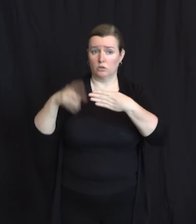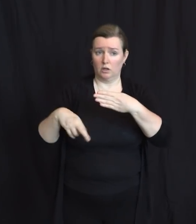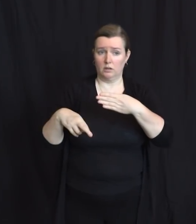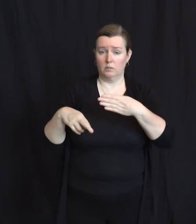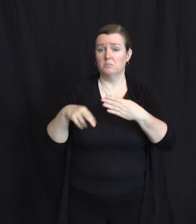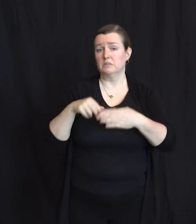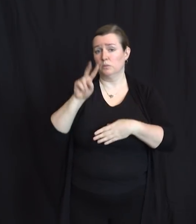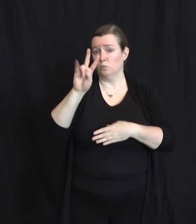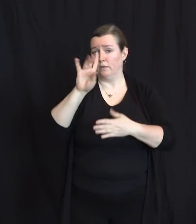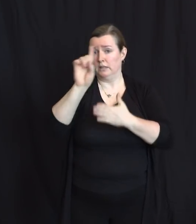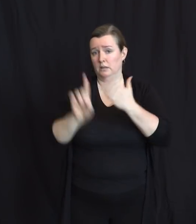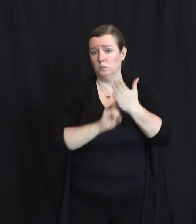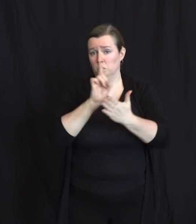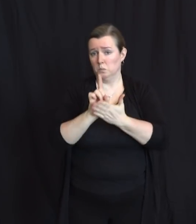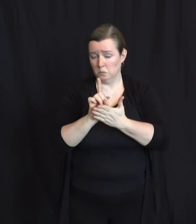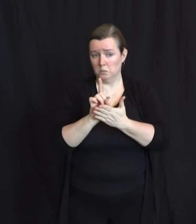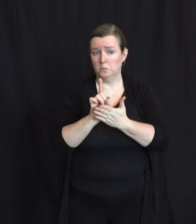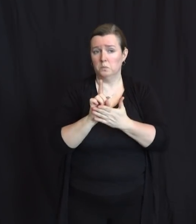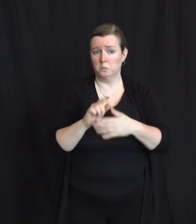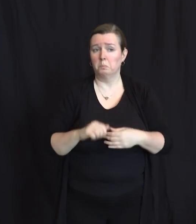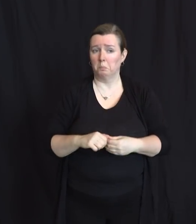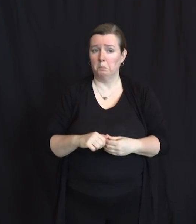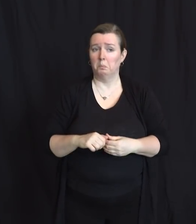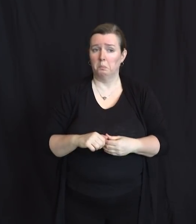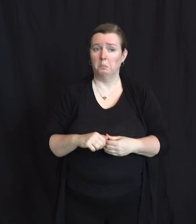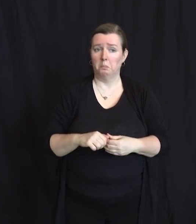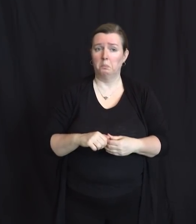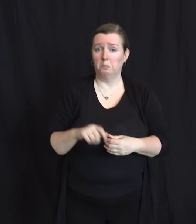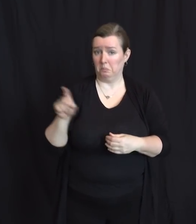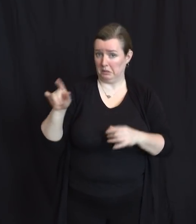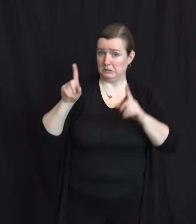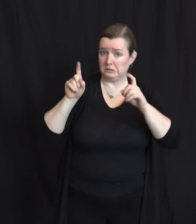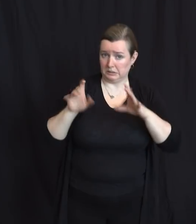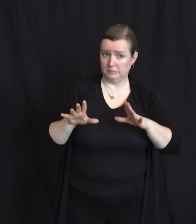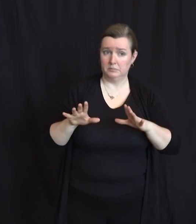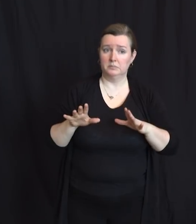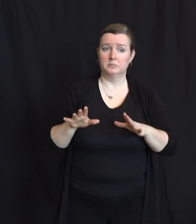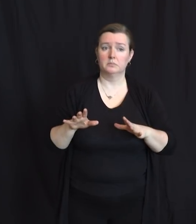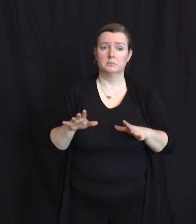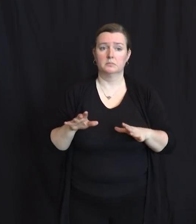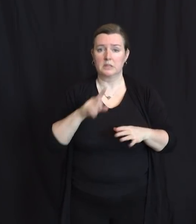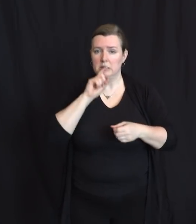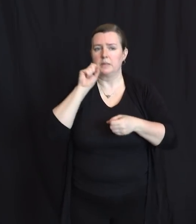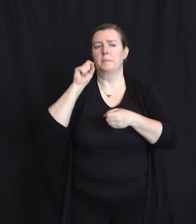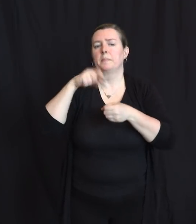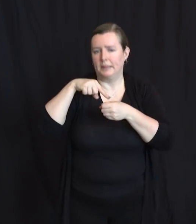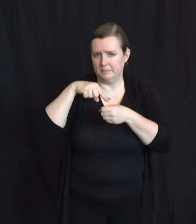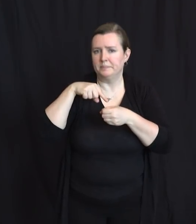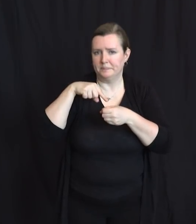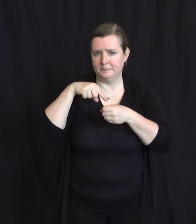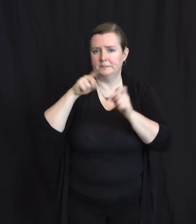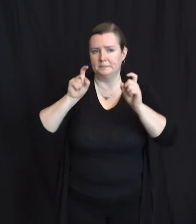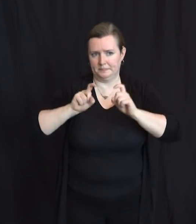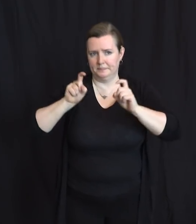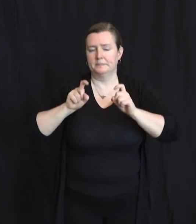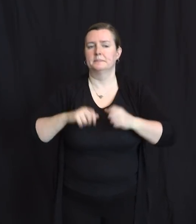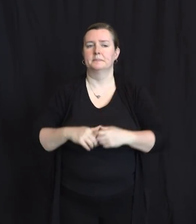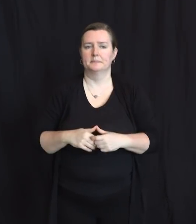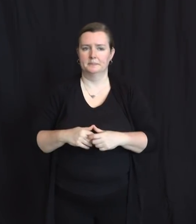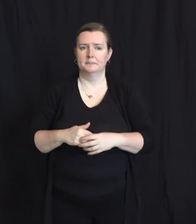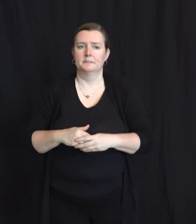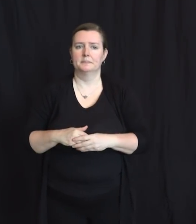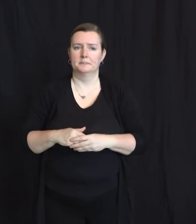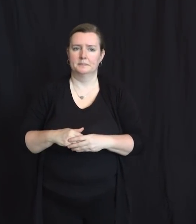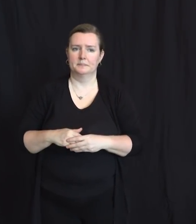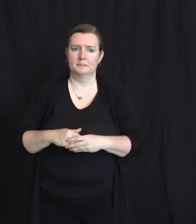the state, and more recently now tested it as a saliva-based test, as the governor had mentioned. Again,